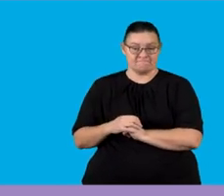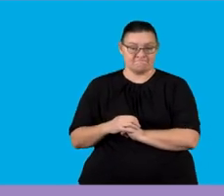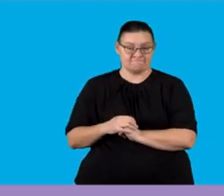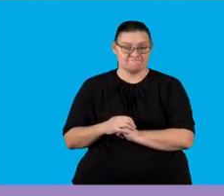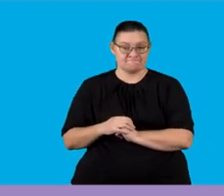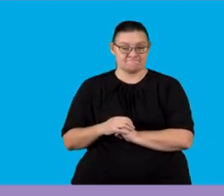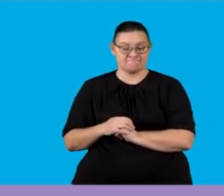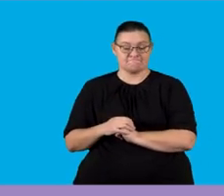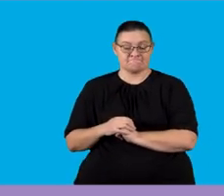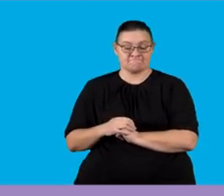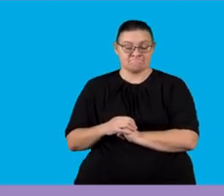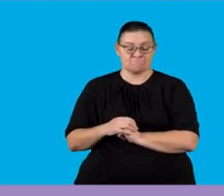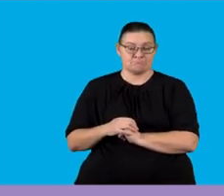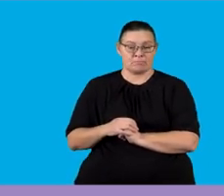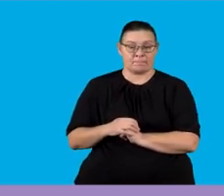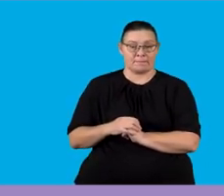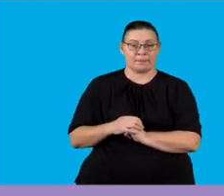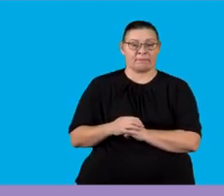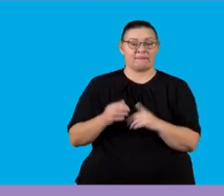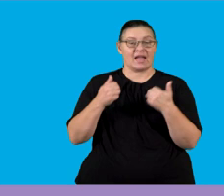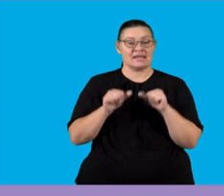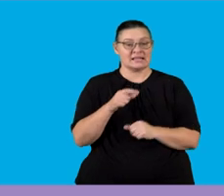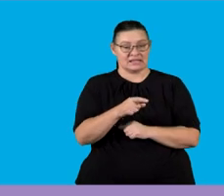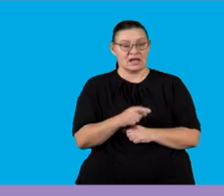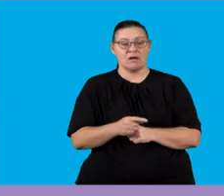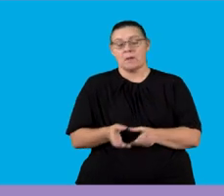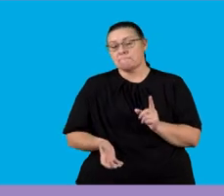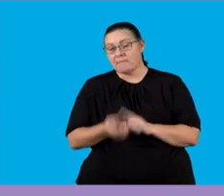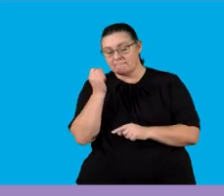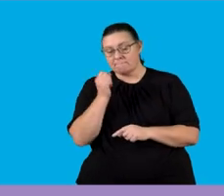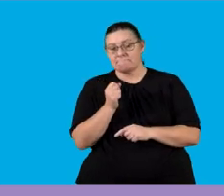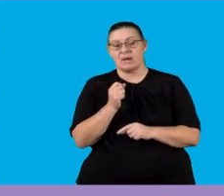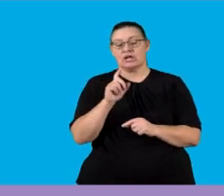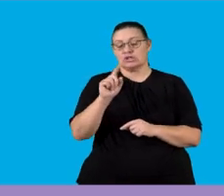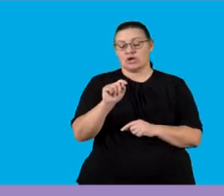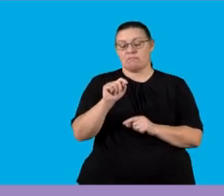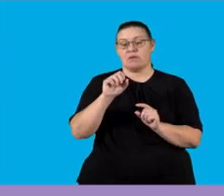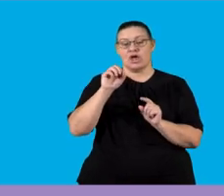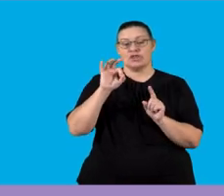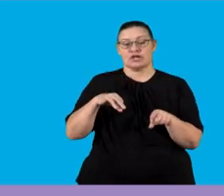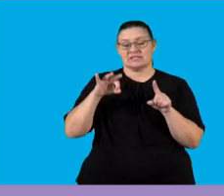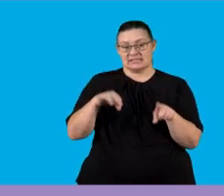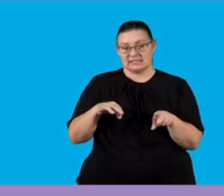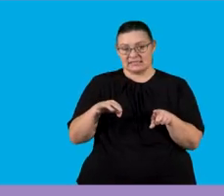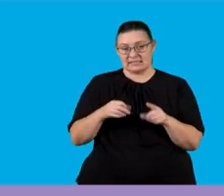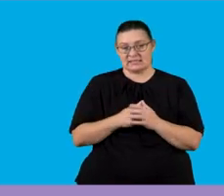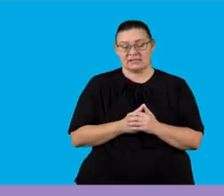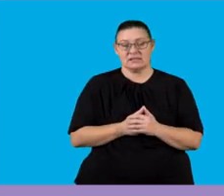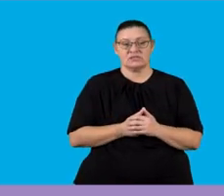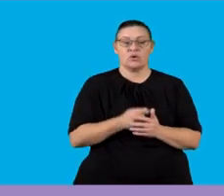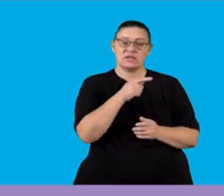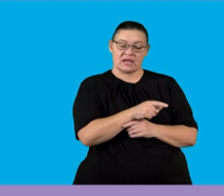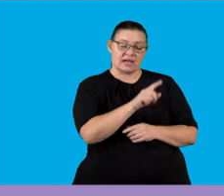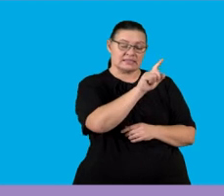this sequence. So we are going to use our rule that we have, and we are going to determine the 13th rule. So